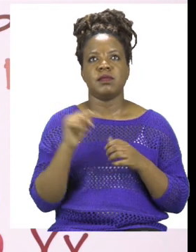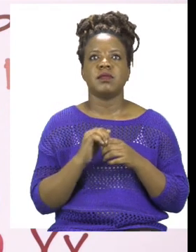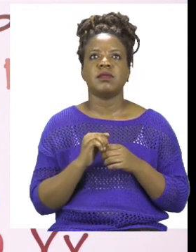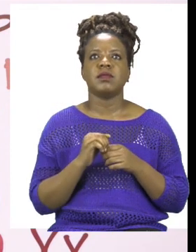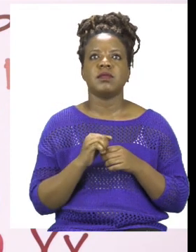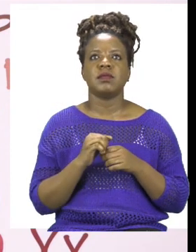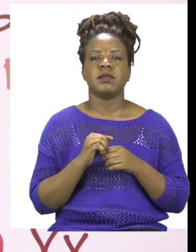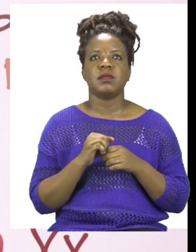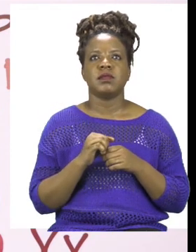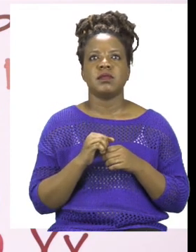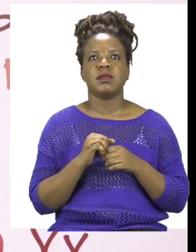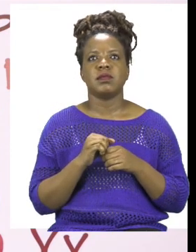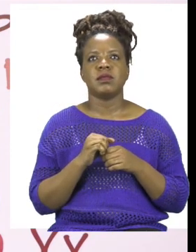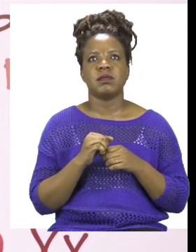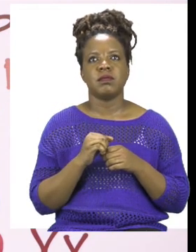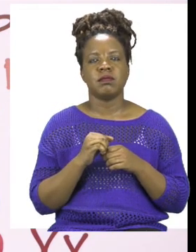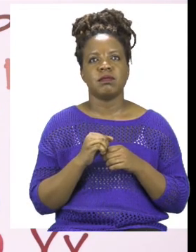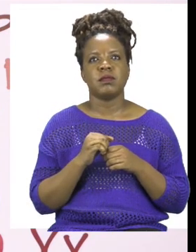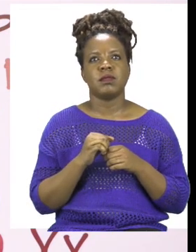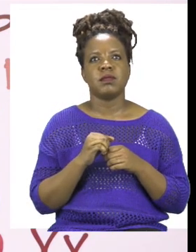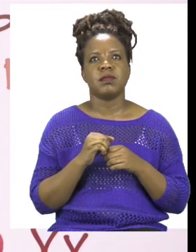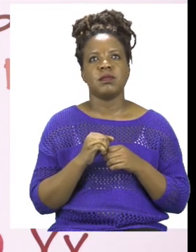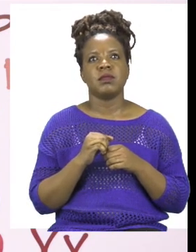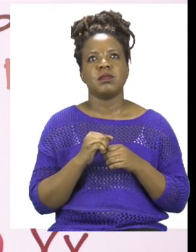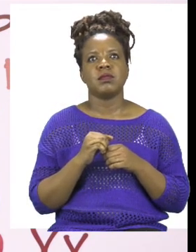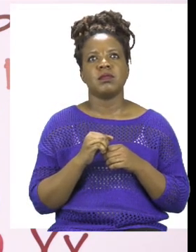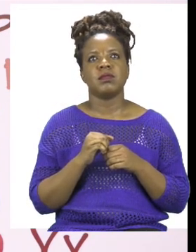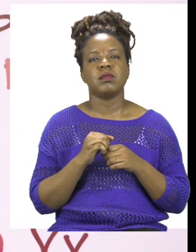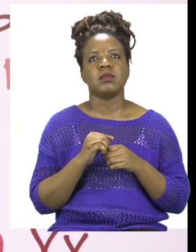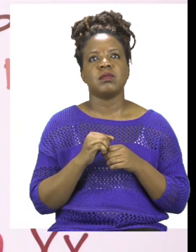to find the total answer. The sum says